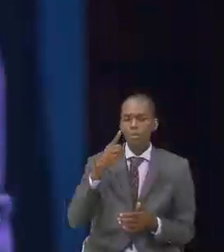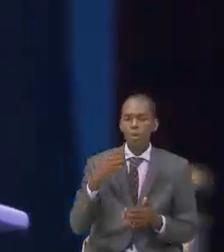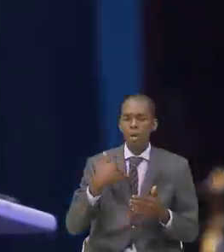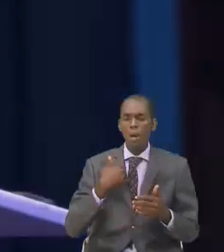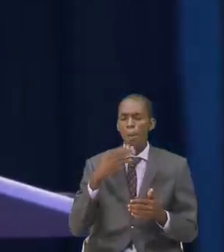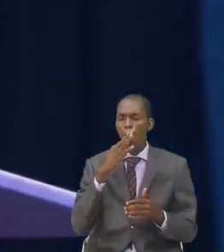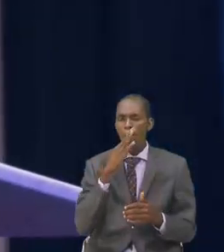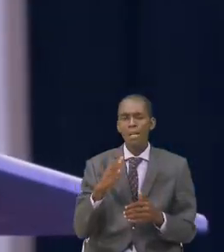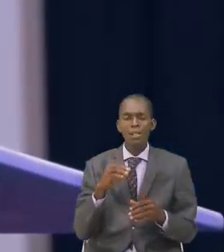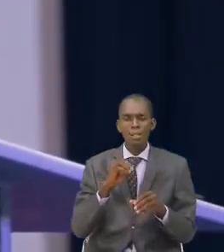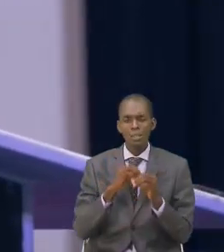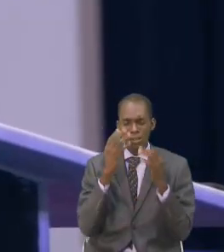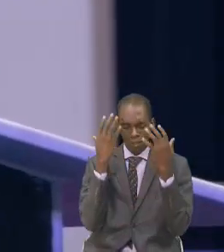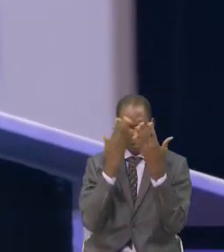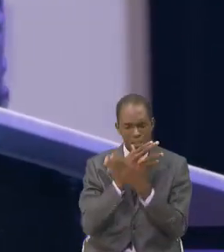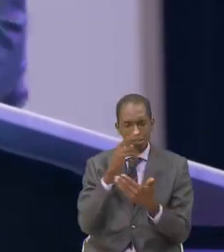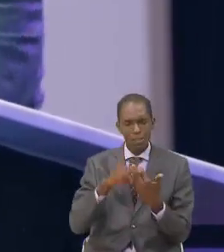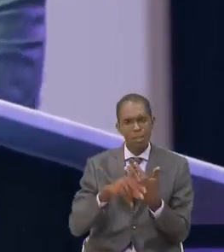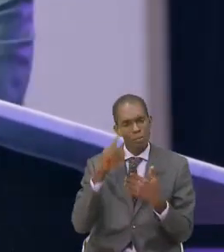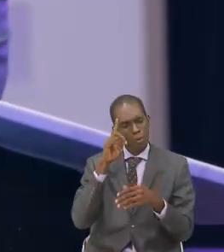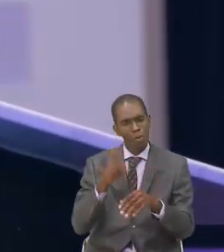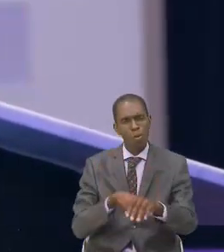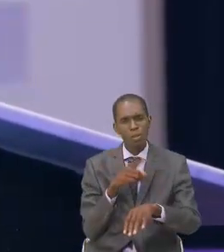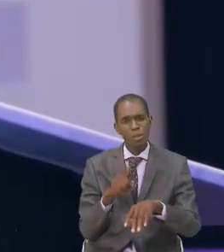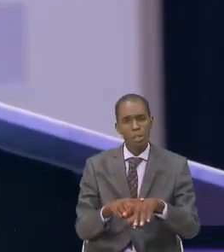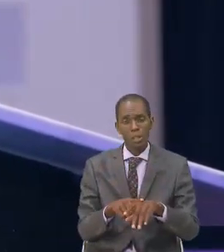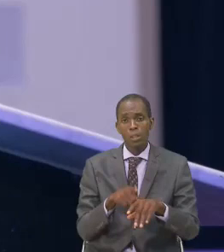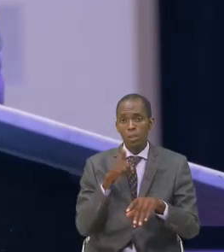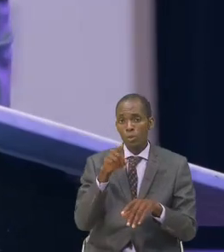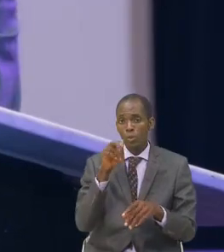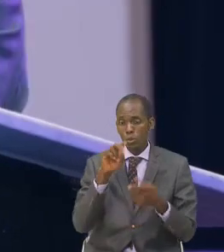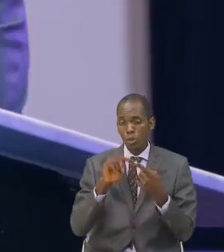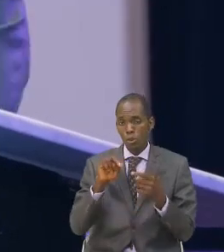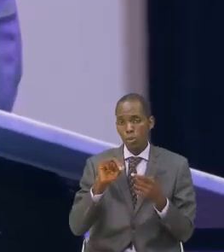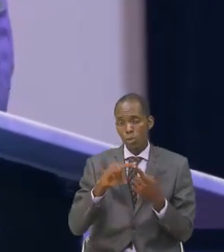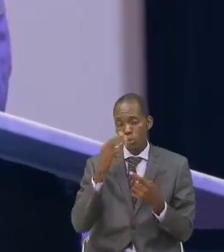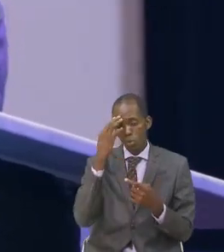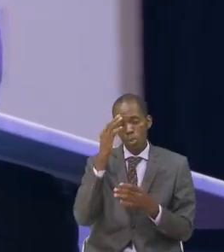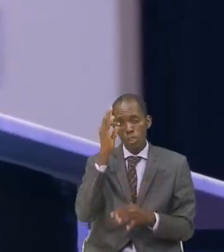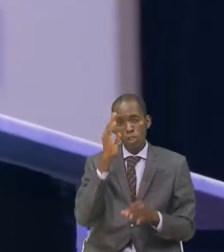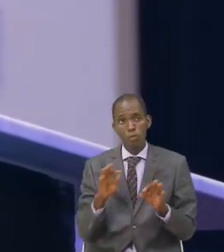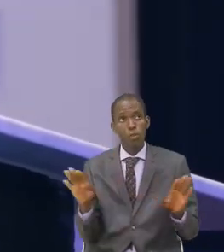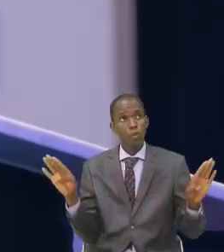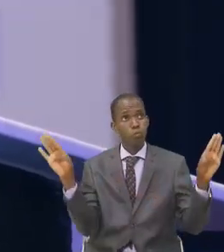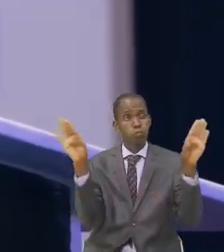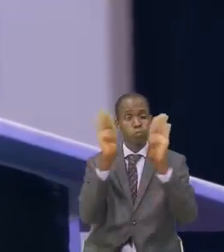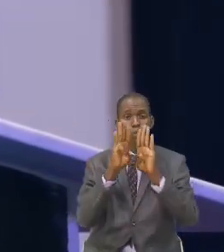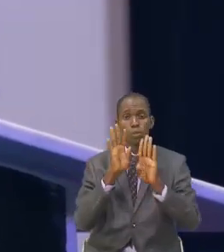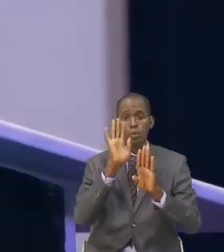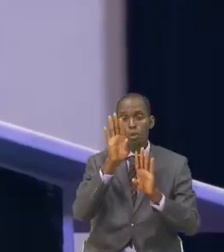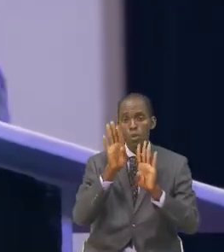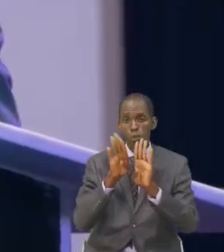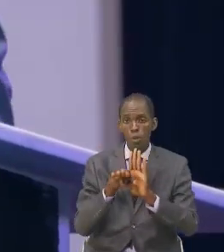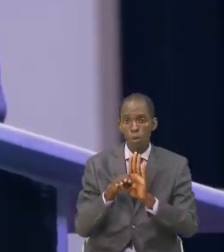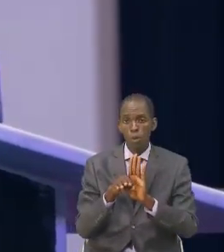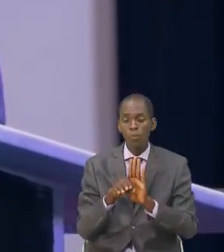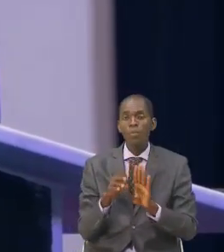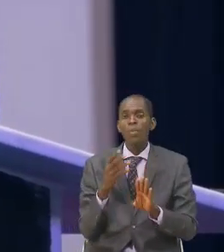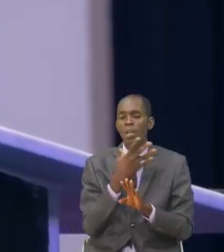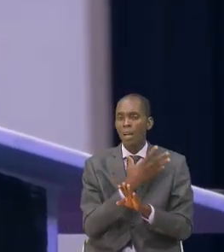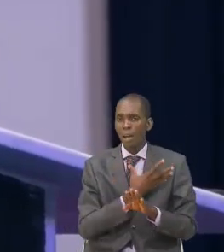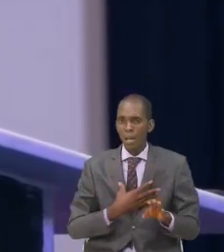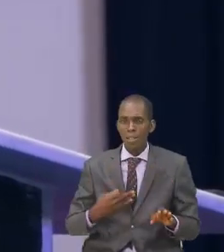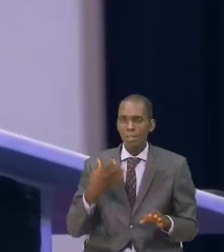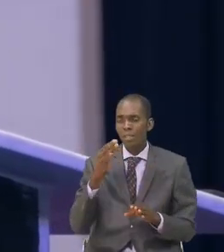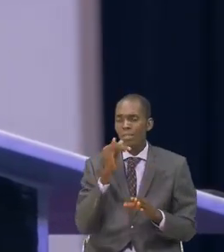you're being in darkness, and then you understand why you close your door. You lock your door and there's